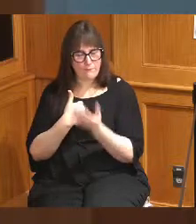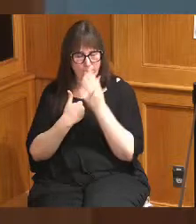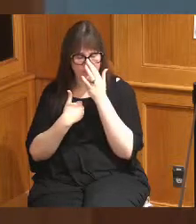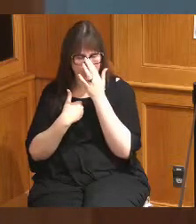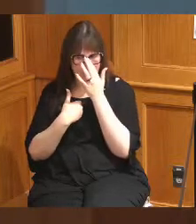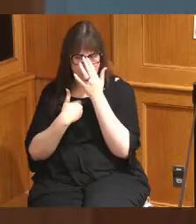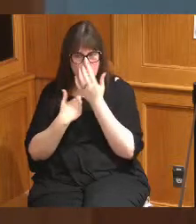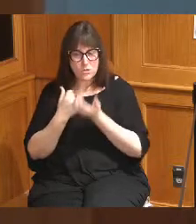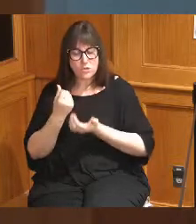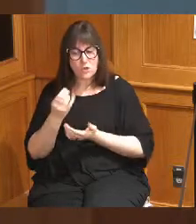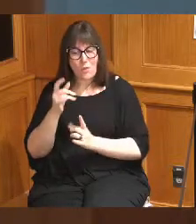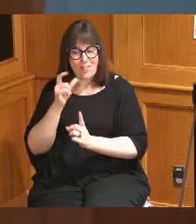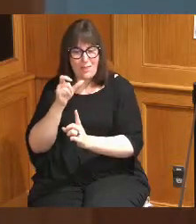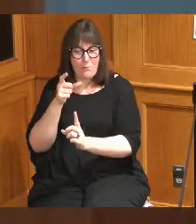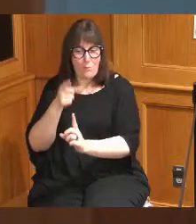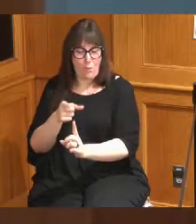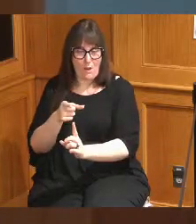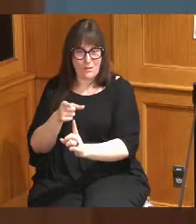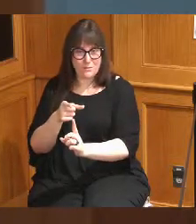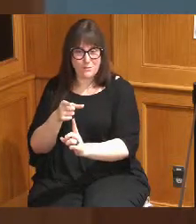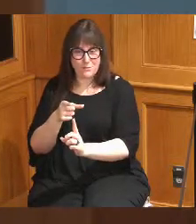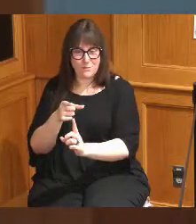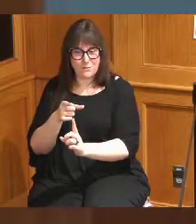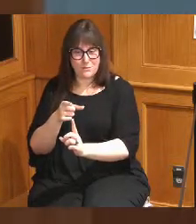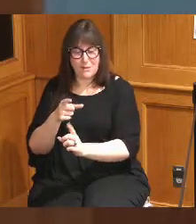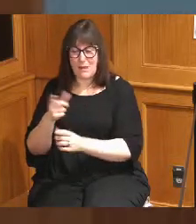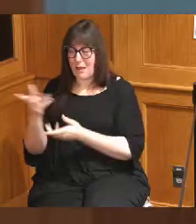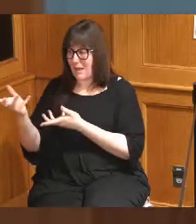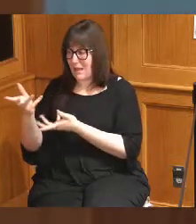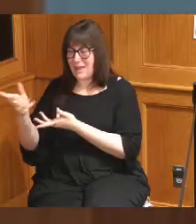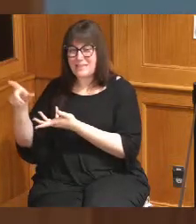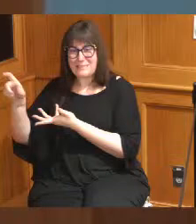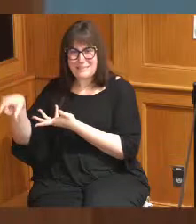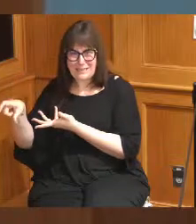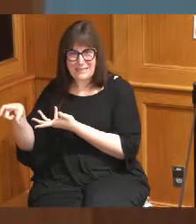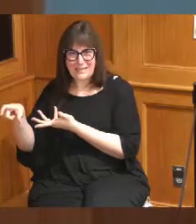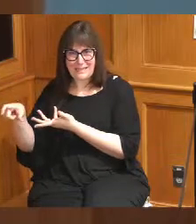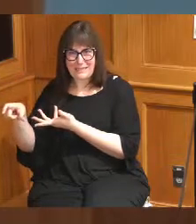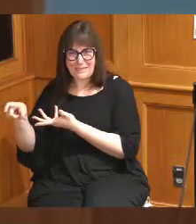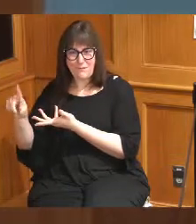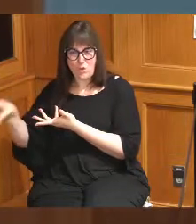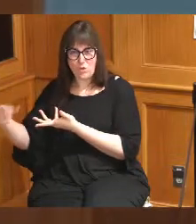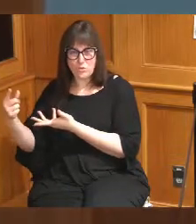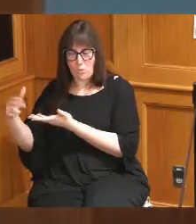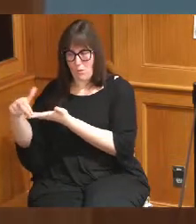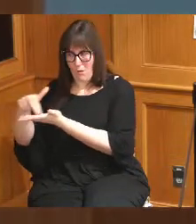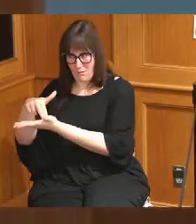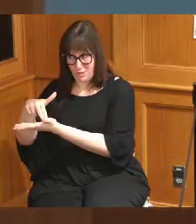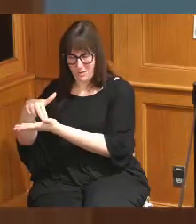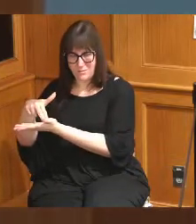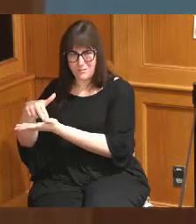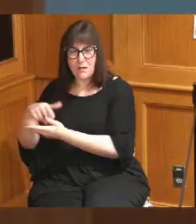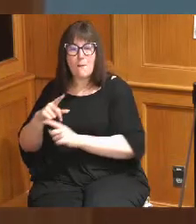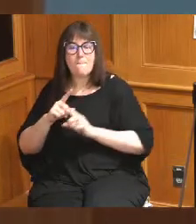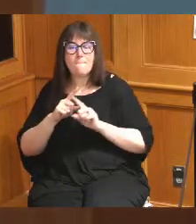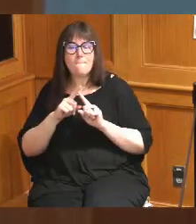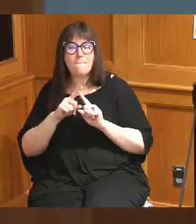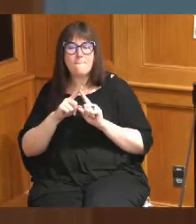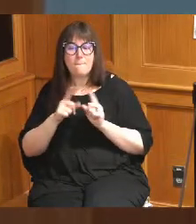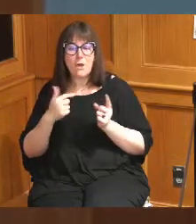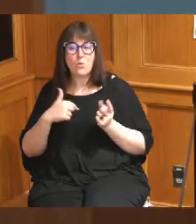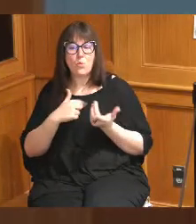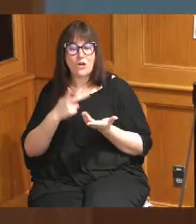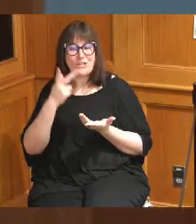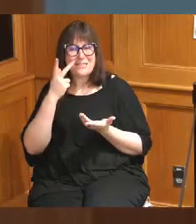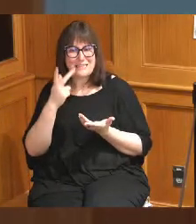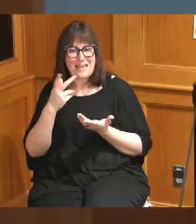And at that point in time, the sole source contracts do become necessary to go after. But then we're also seeing one of those number games